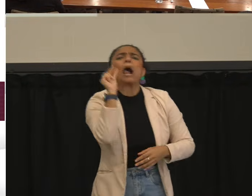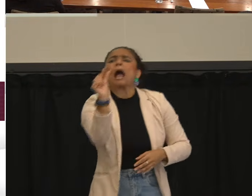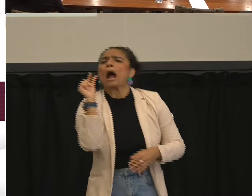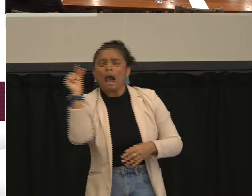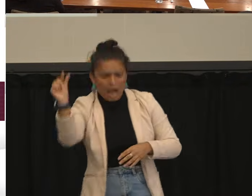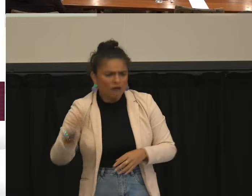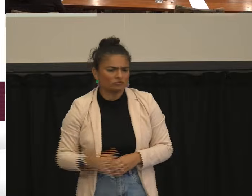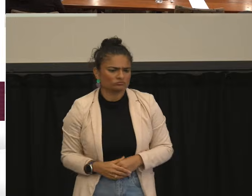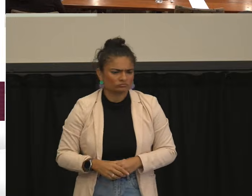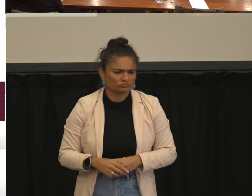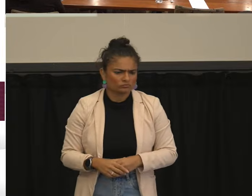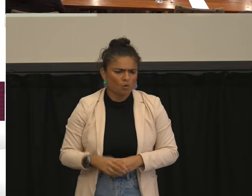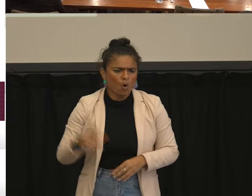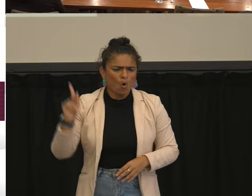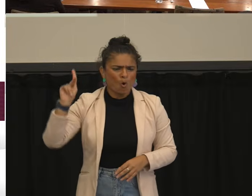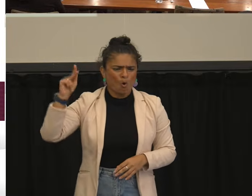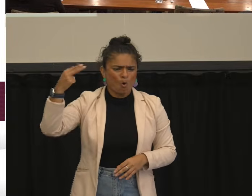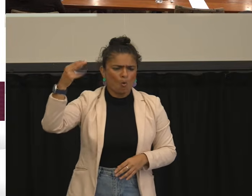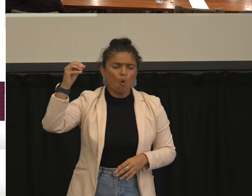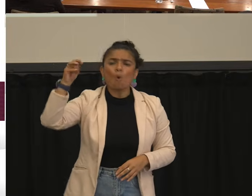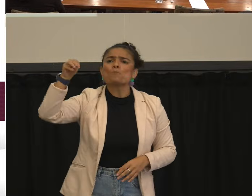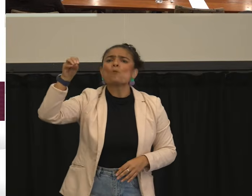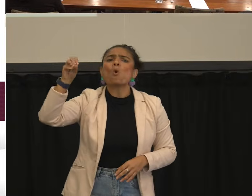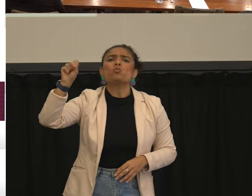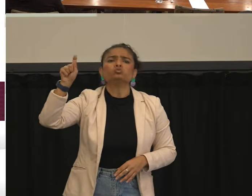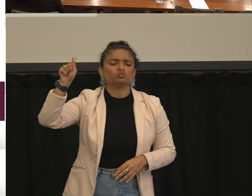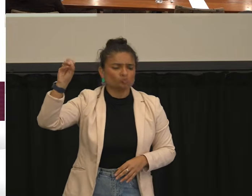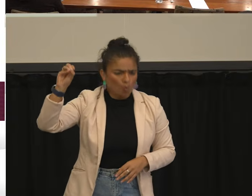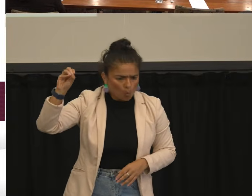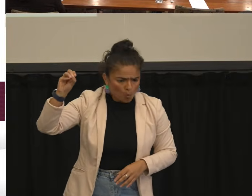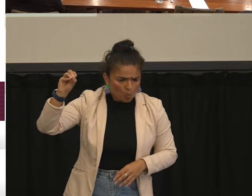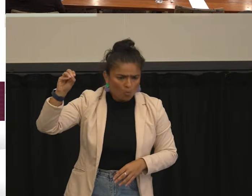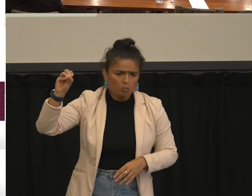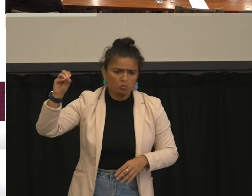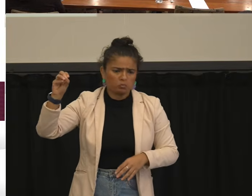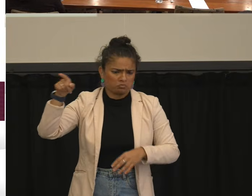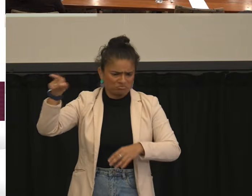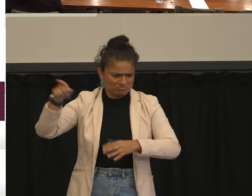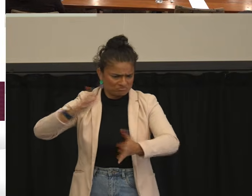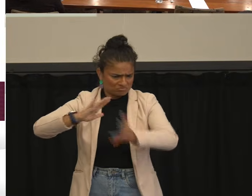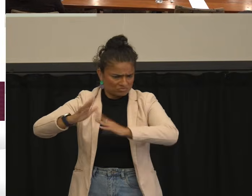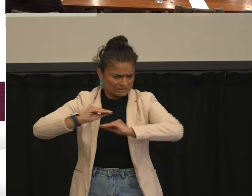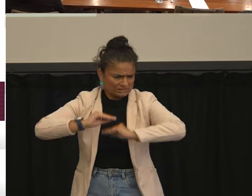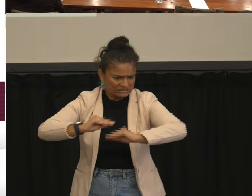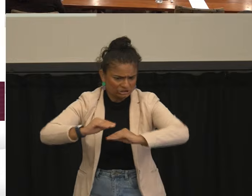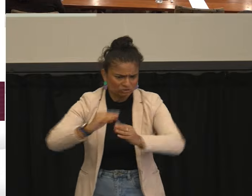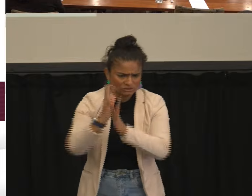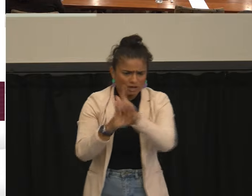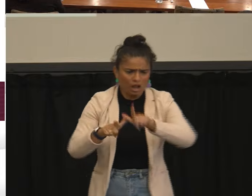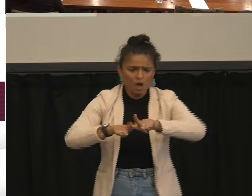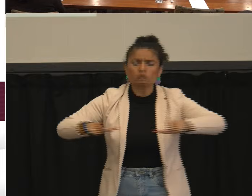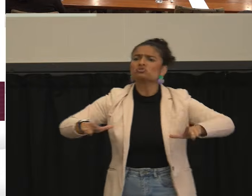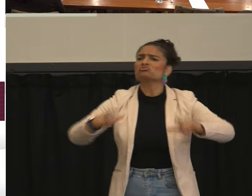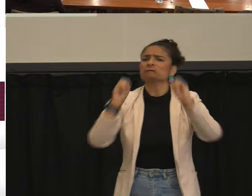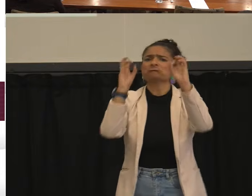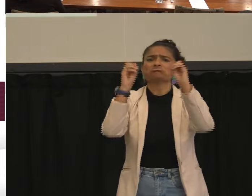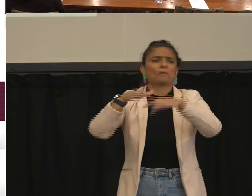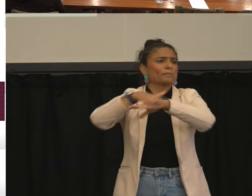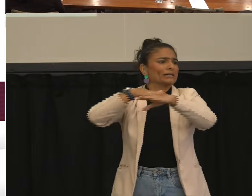SASL videos, mostly shorts though. We also have Komotso Maluleke